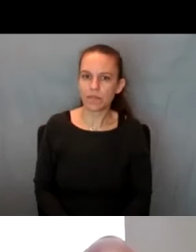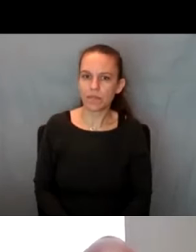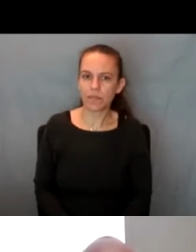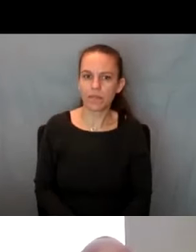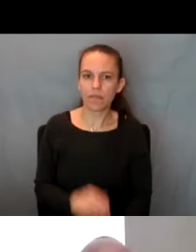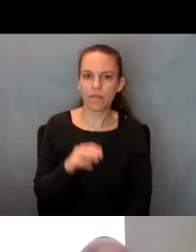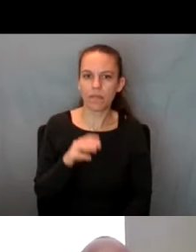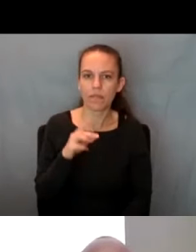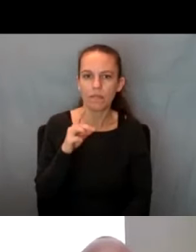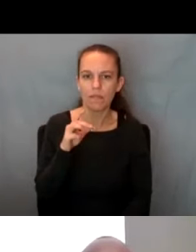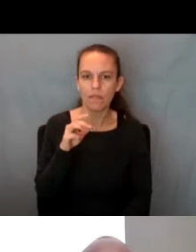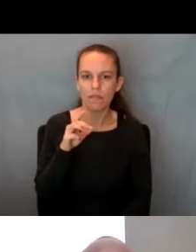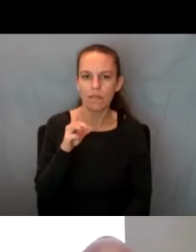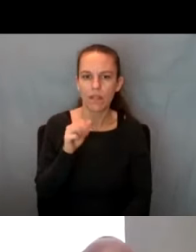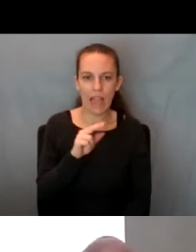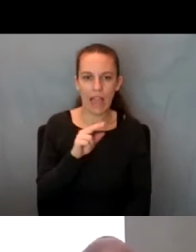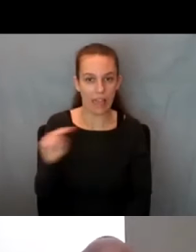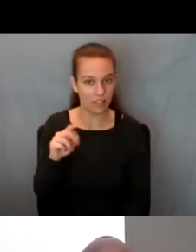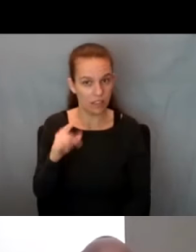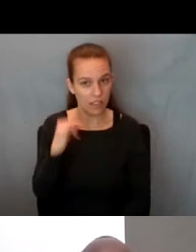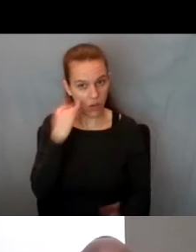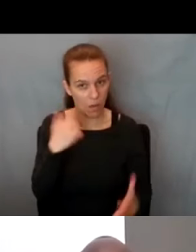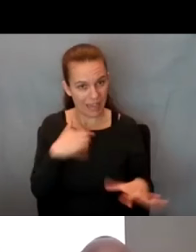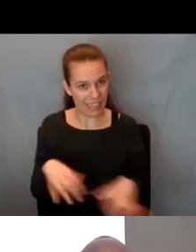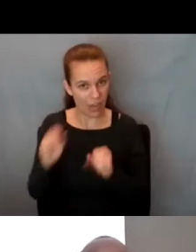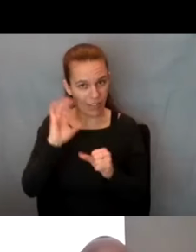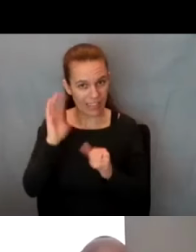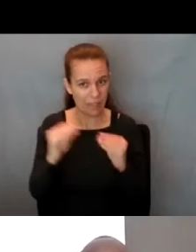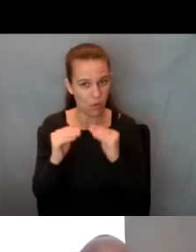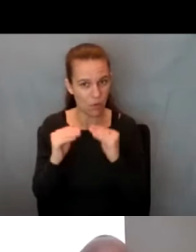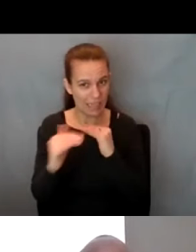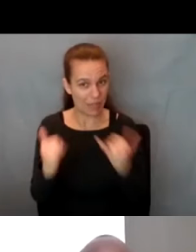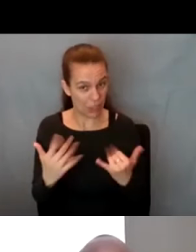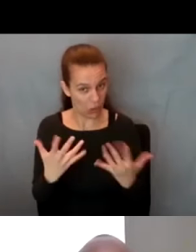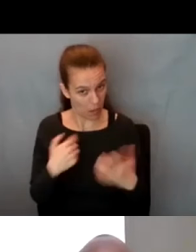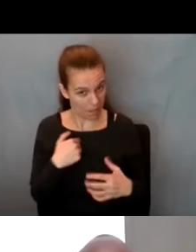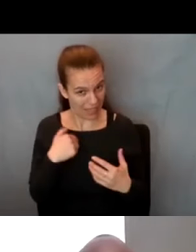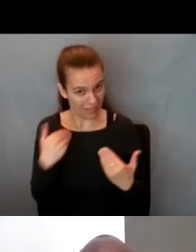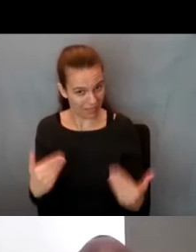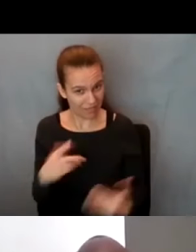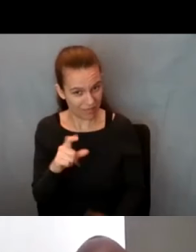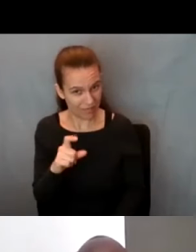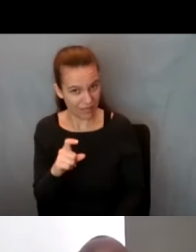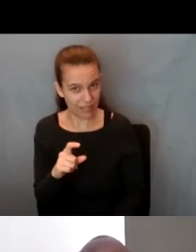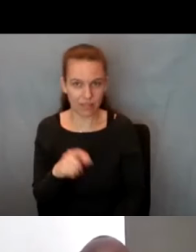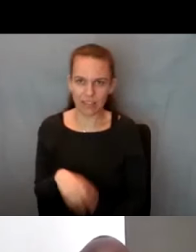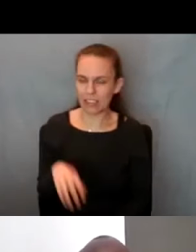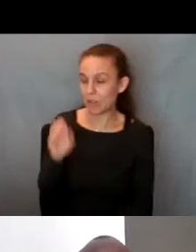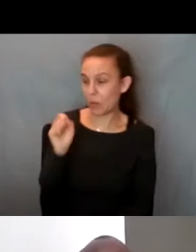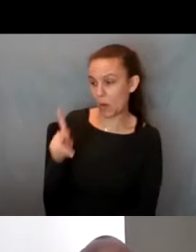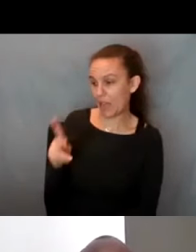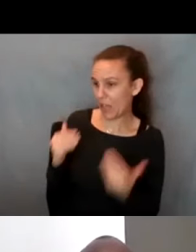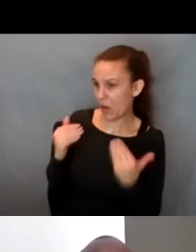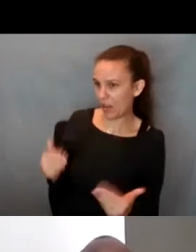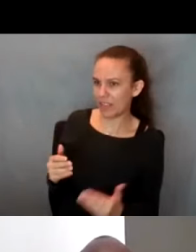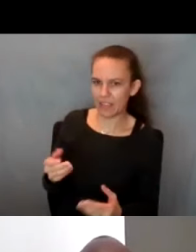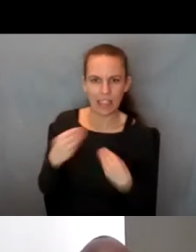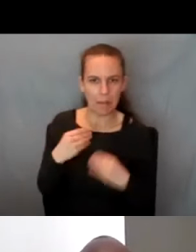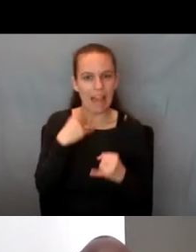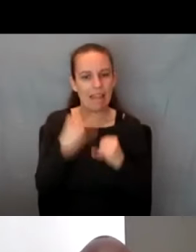Richard, if you want me to take over, it seems like it's more stable now. Do you want me? Okay, go ahead. If you give me a last